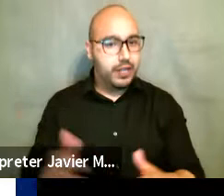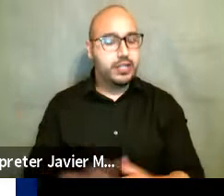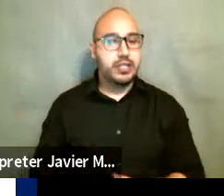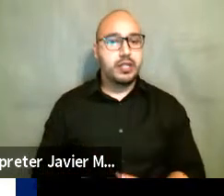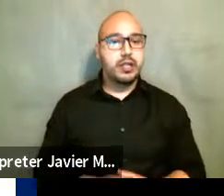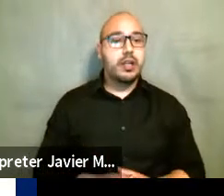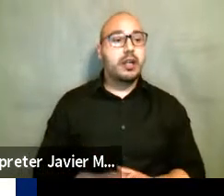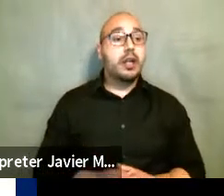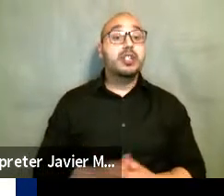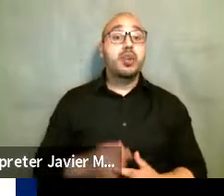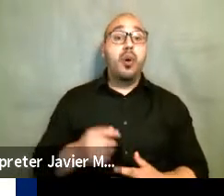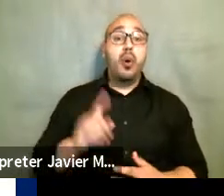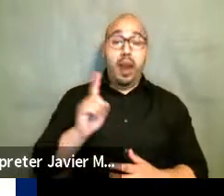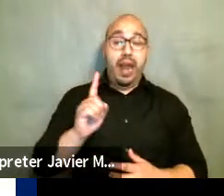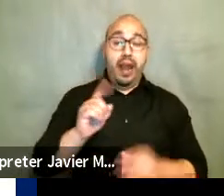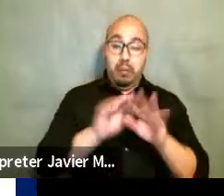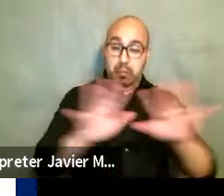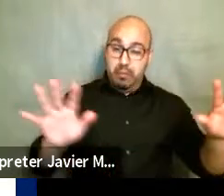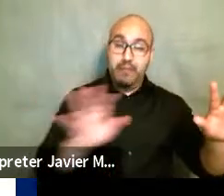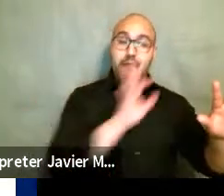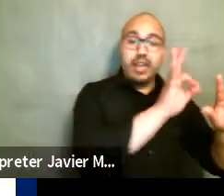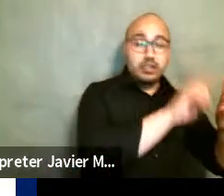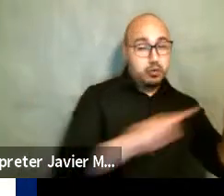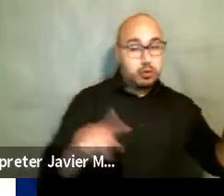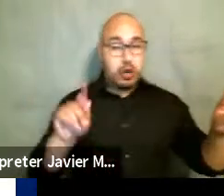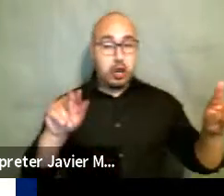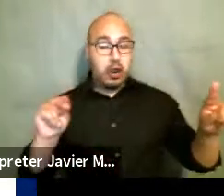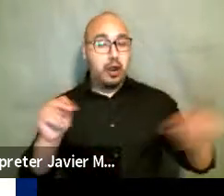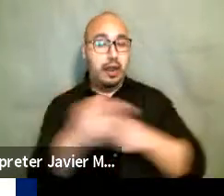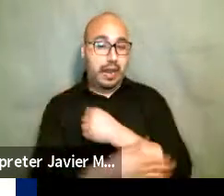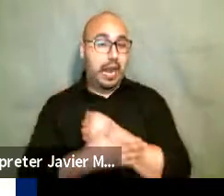from Fresno to Kern County. So we have a big footprint,